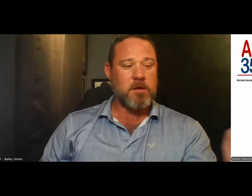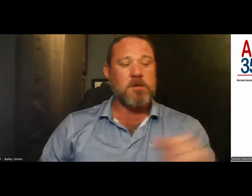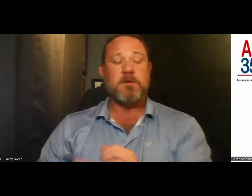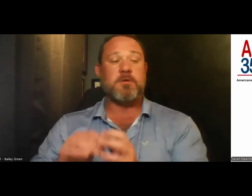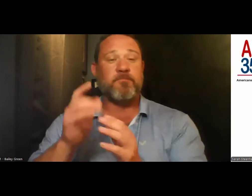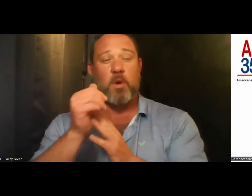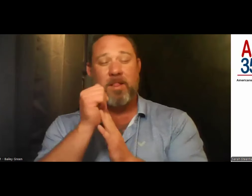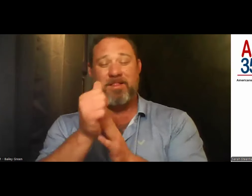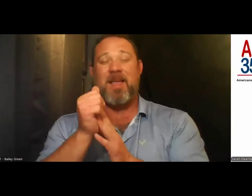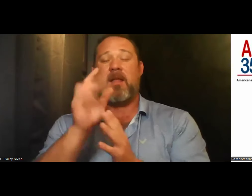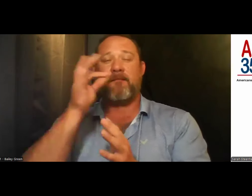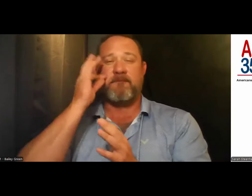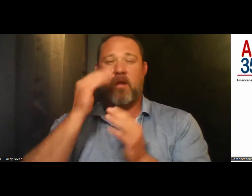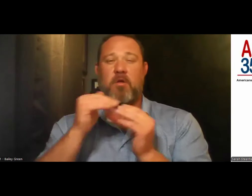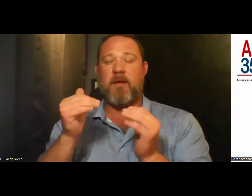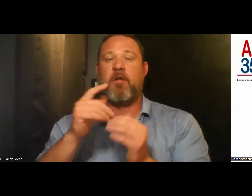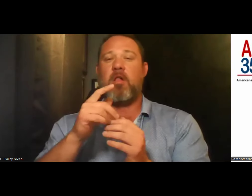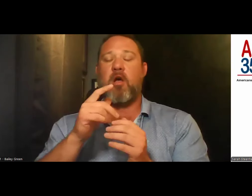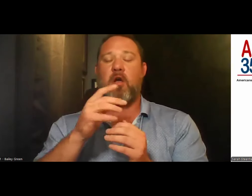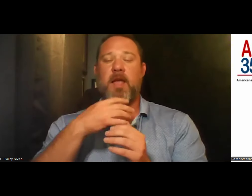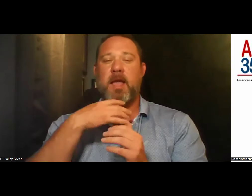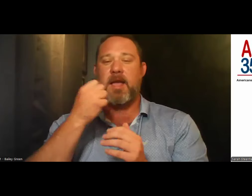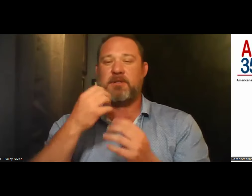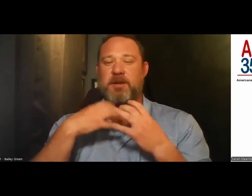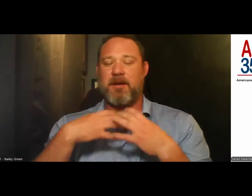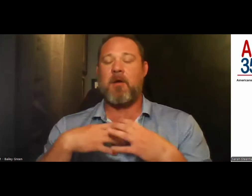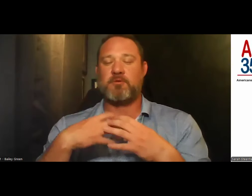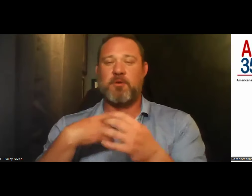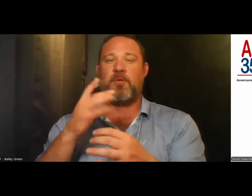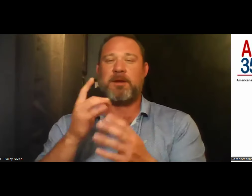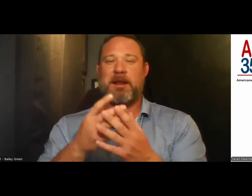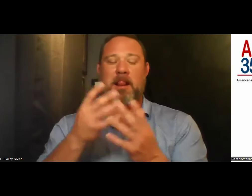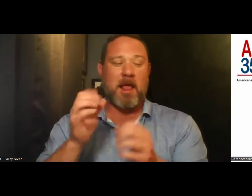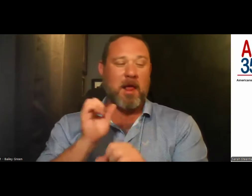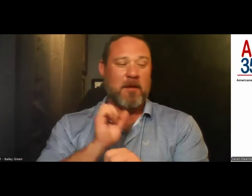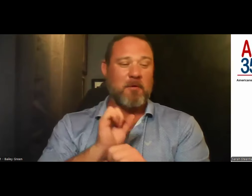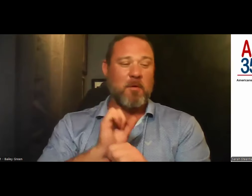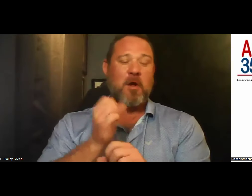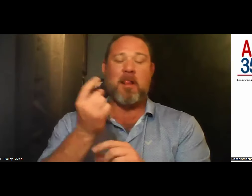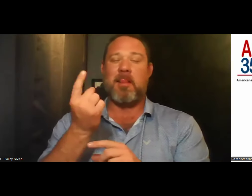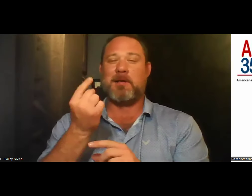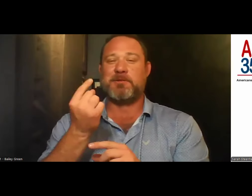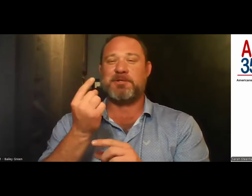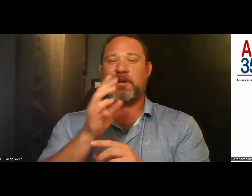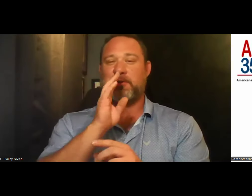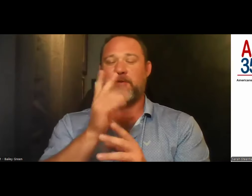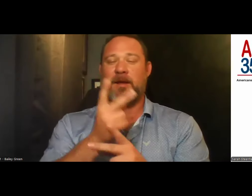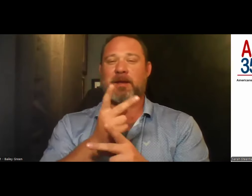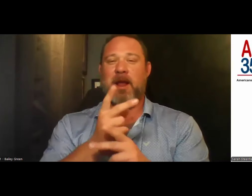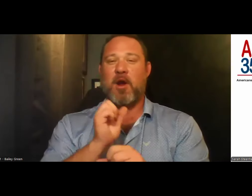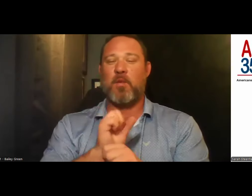the National Council on Aging. And we did a lot of work last year in the area of the direct care